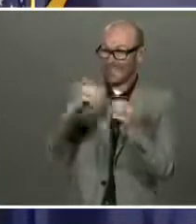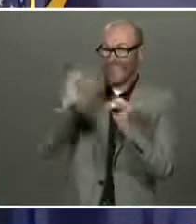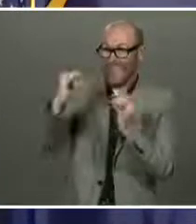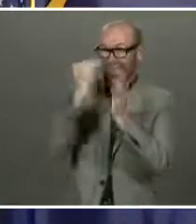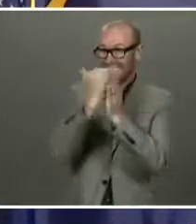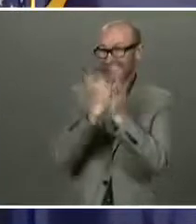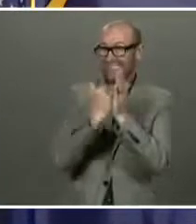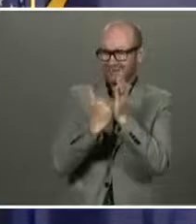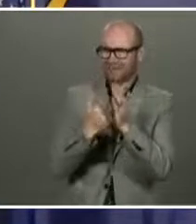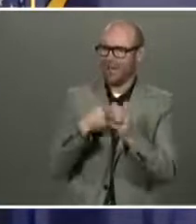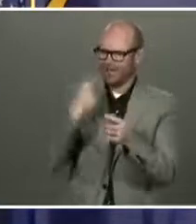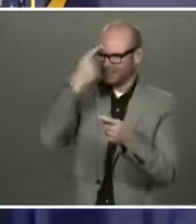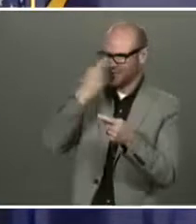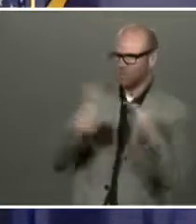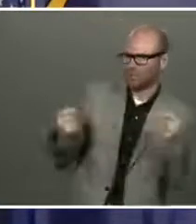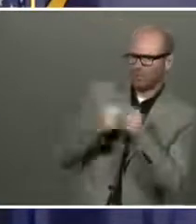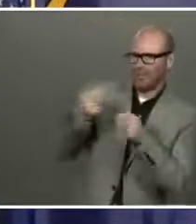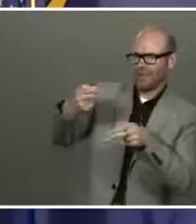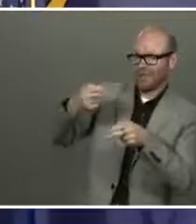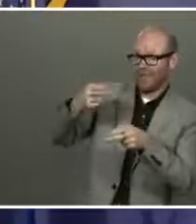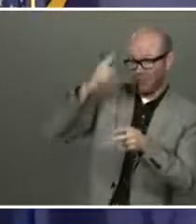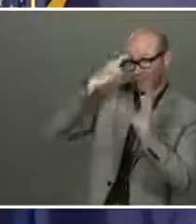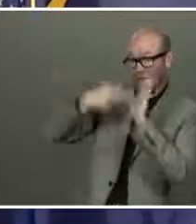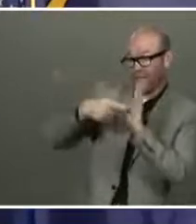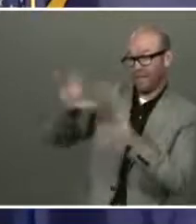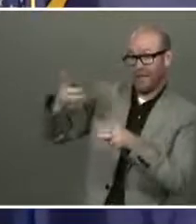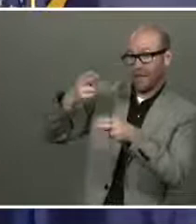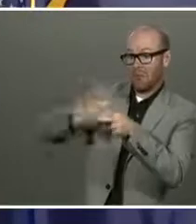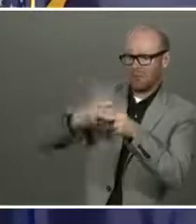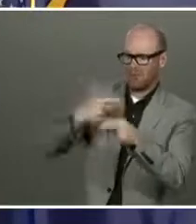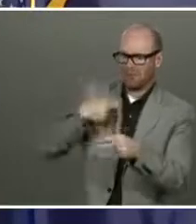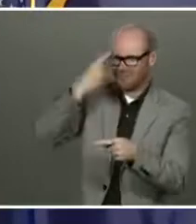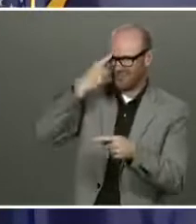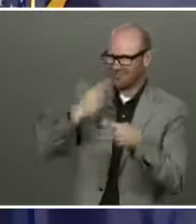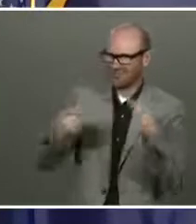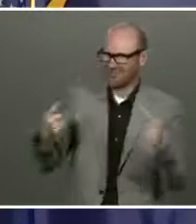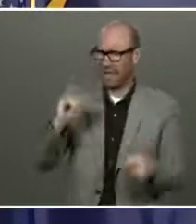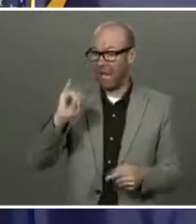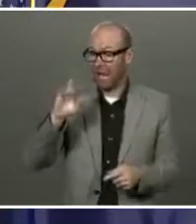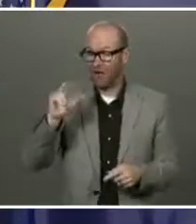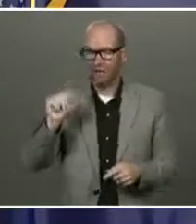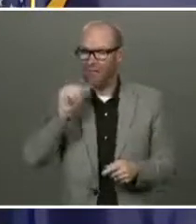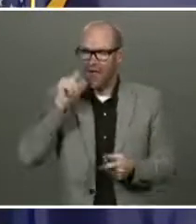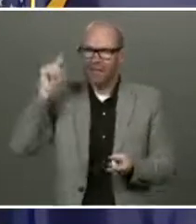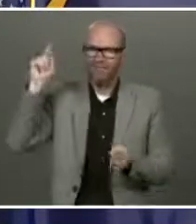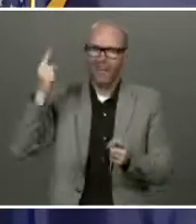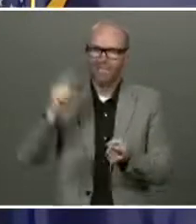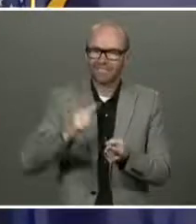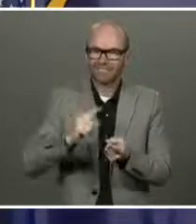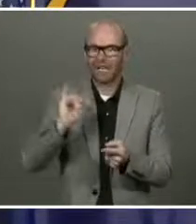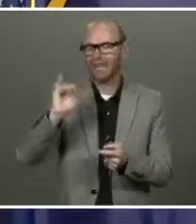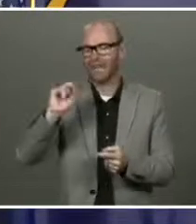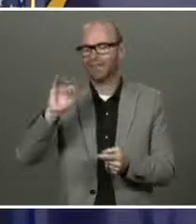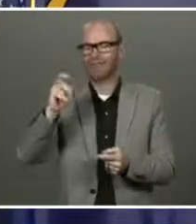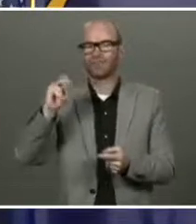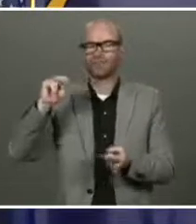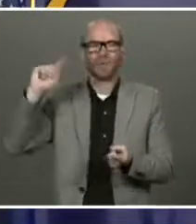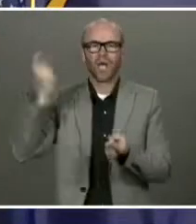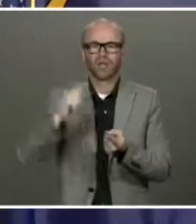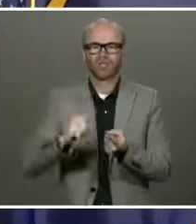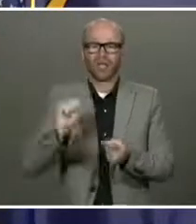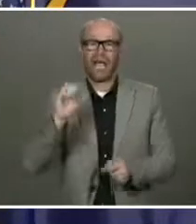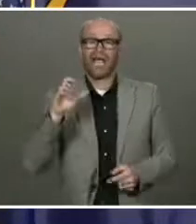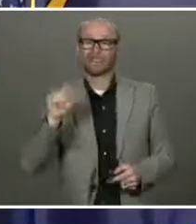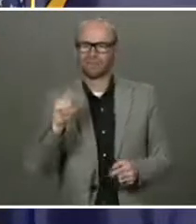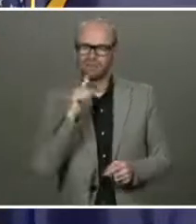name. But as far as energy goes, and this is really important, we have an opportunity here in